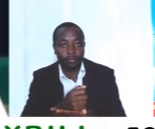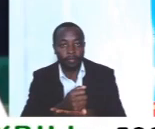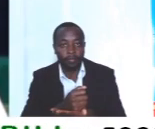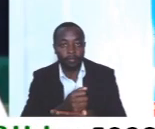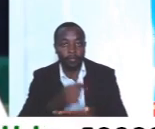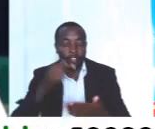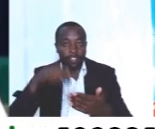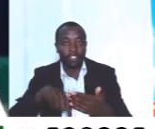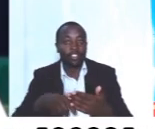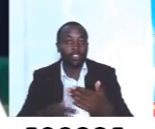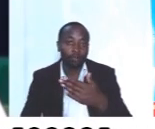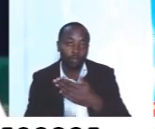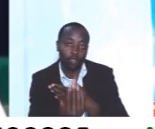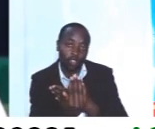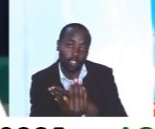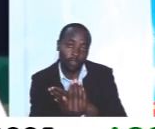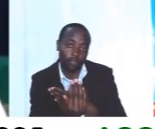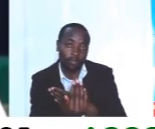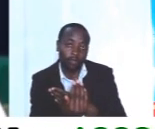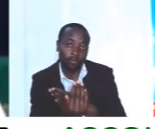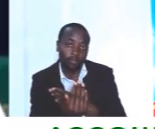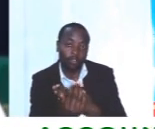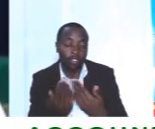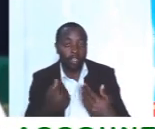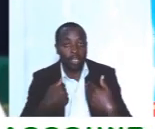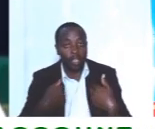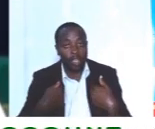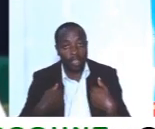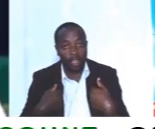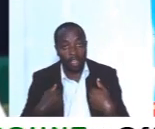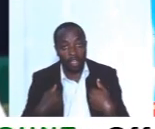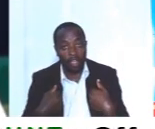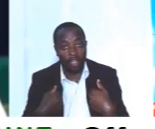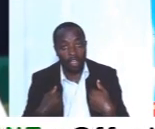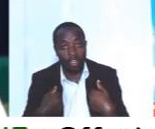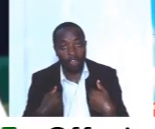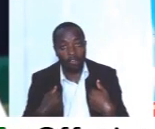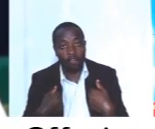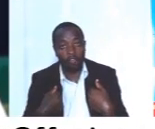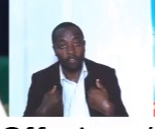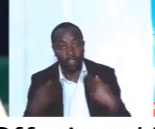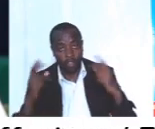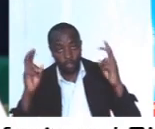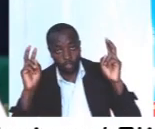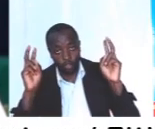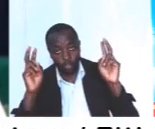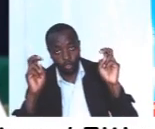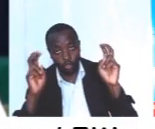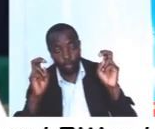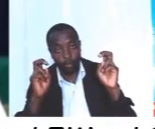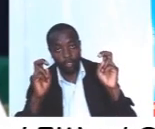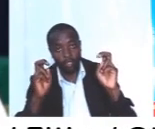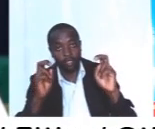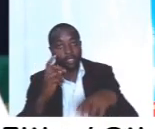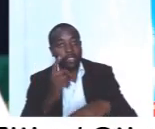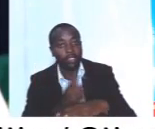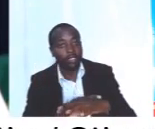This morning, we are going to look at an interesting title, A Time